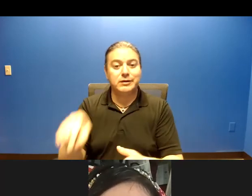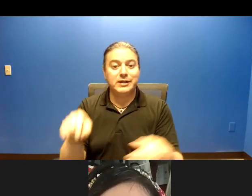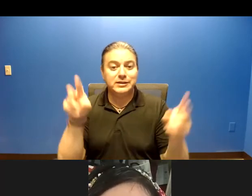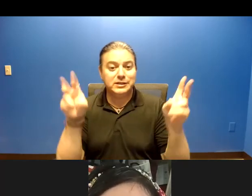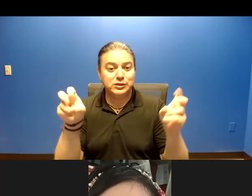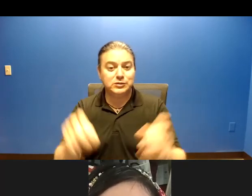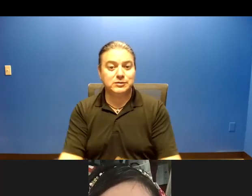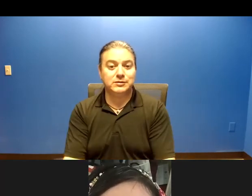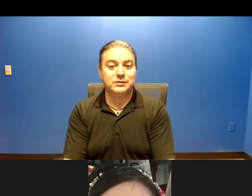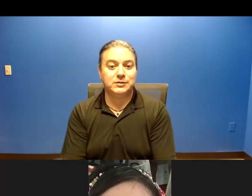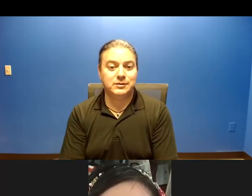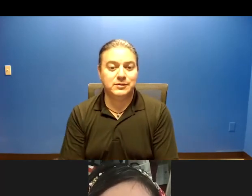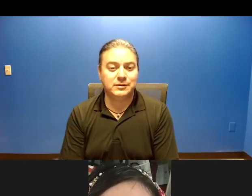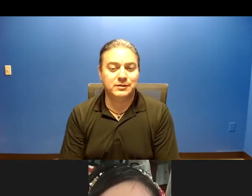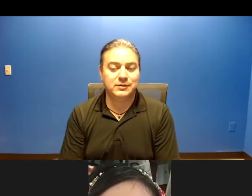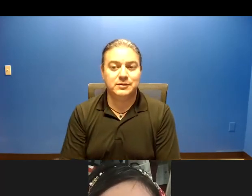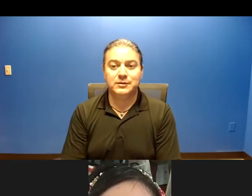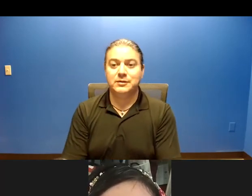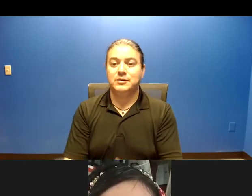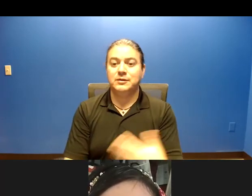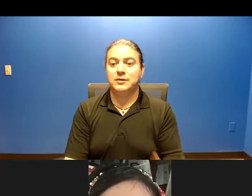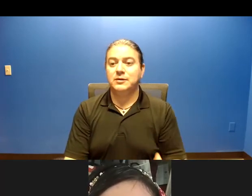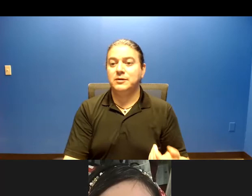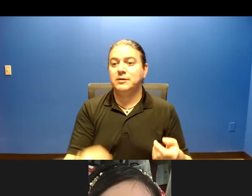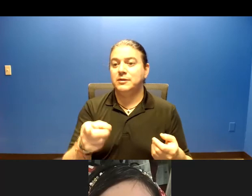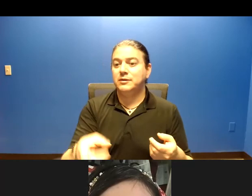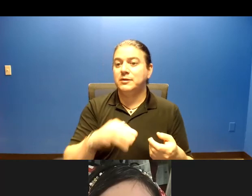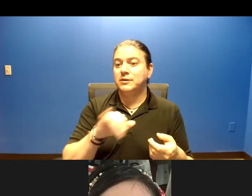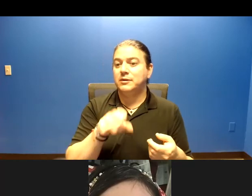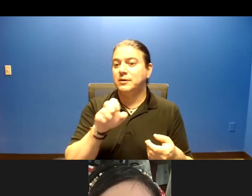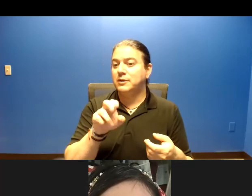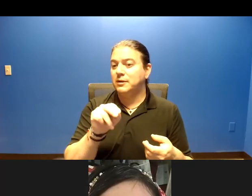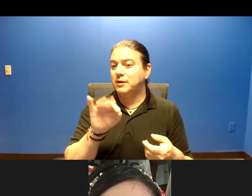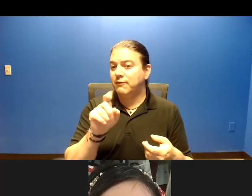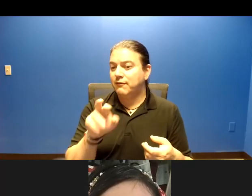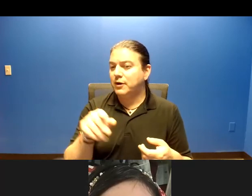Jennifer, would you like to tell us kind of what your thoughts would be?